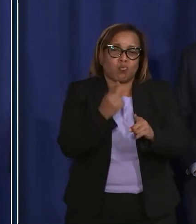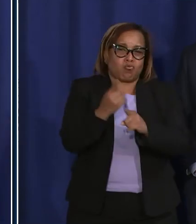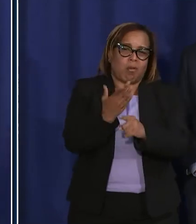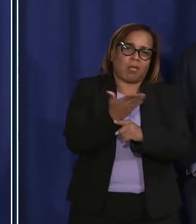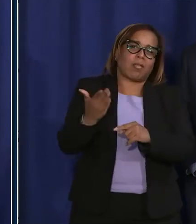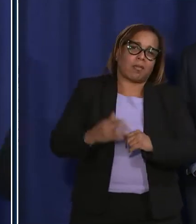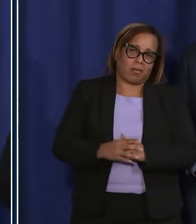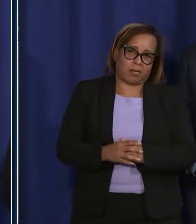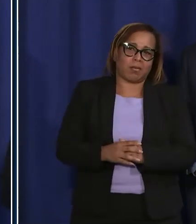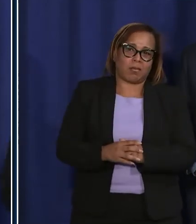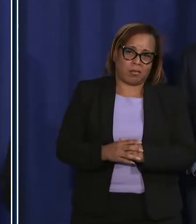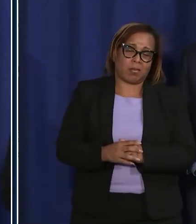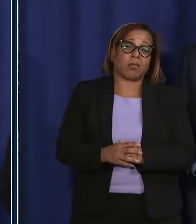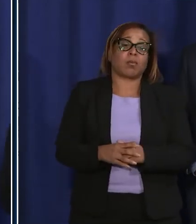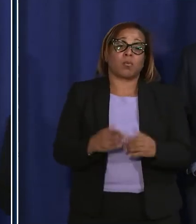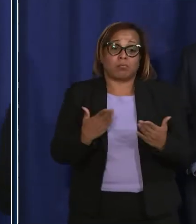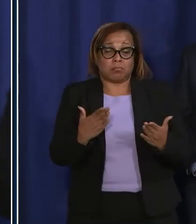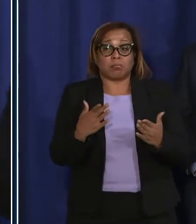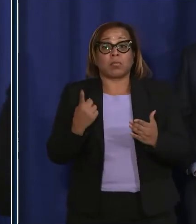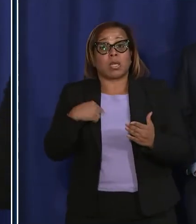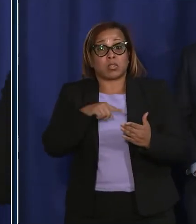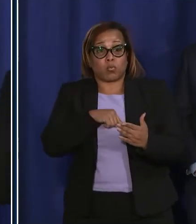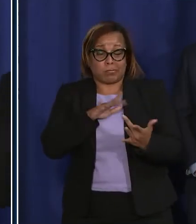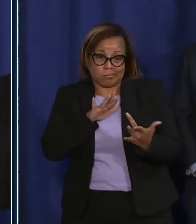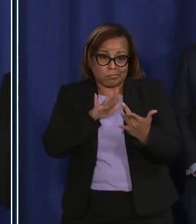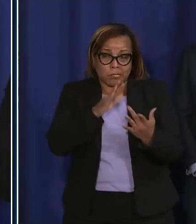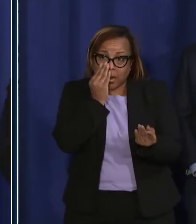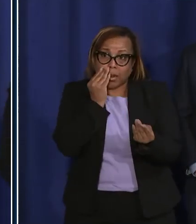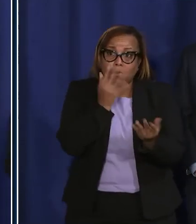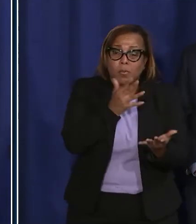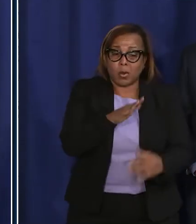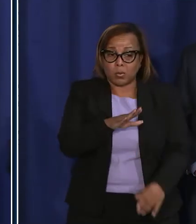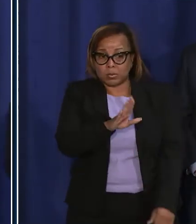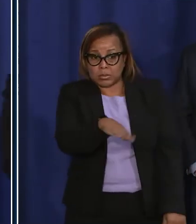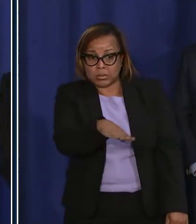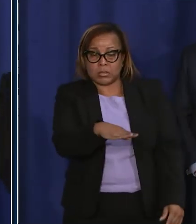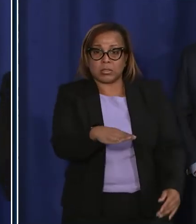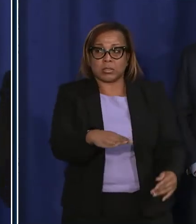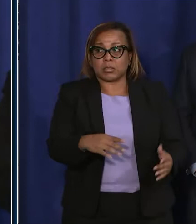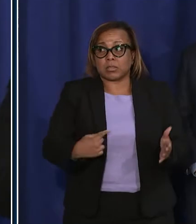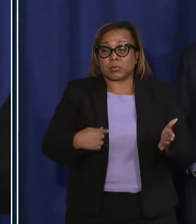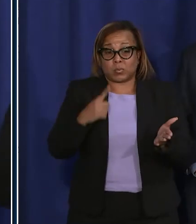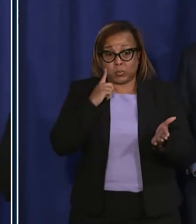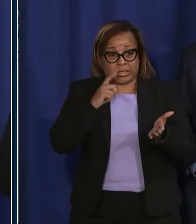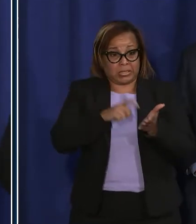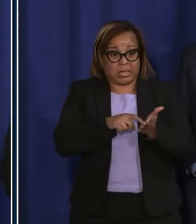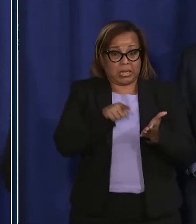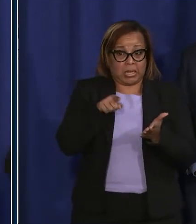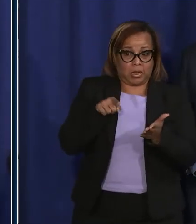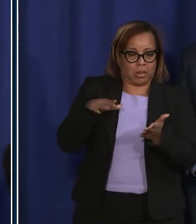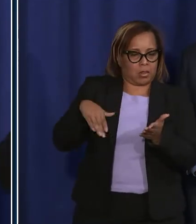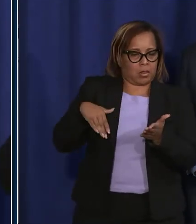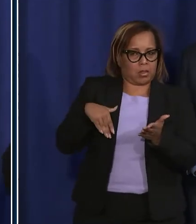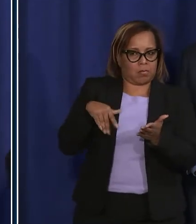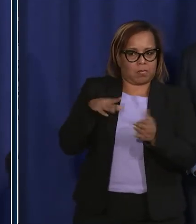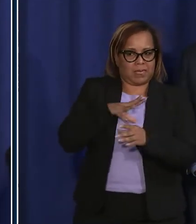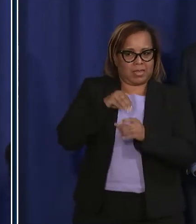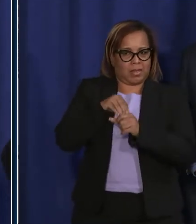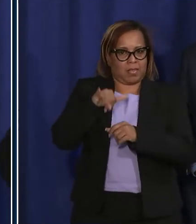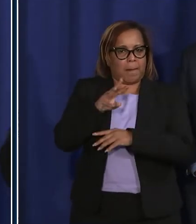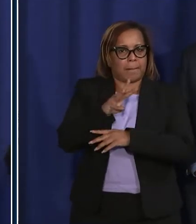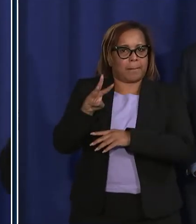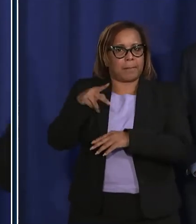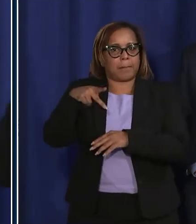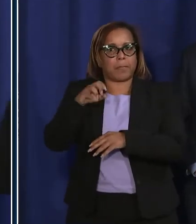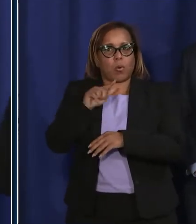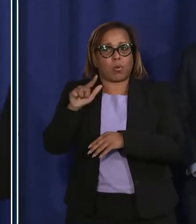thing. We're going to give them, as we reach out to them, to let them know we're seeing you're not on that in the portal. We're